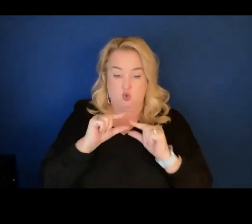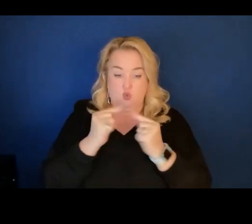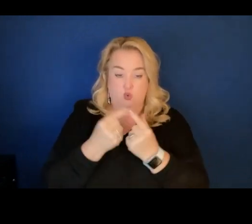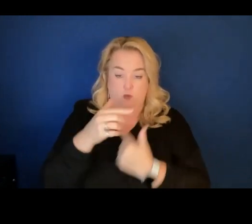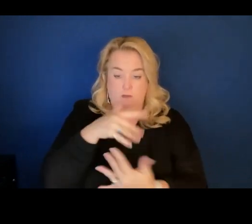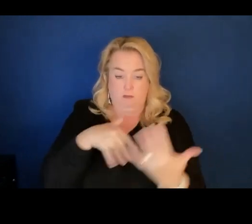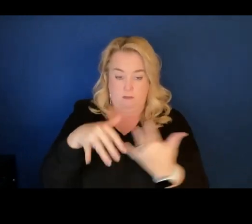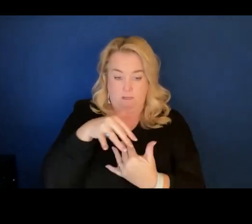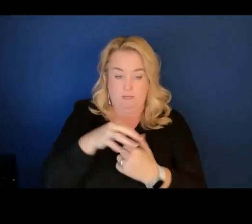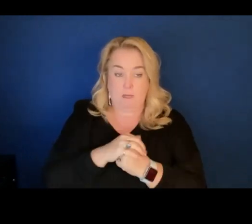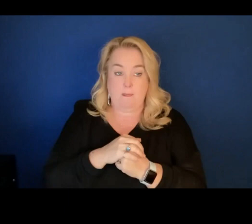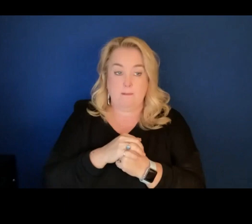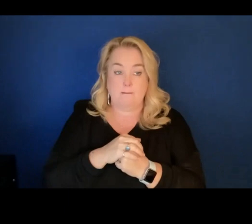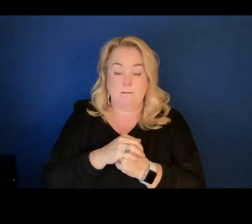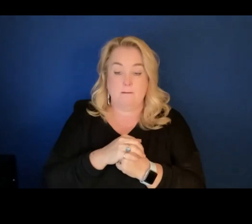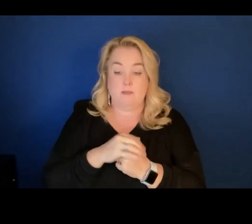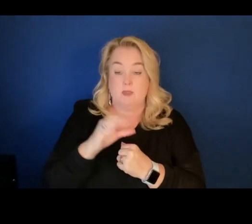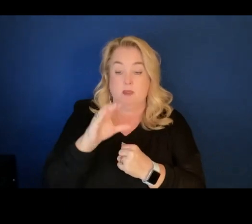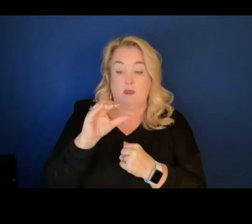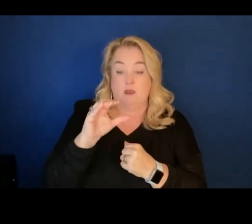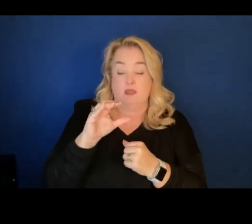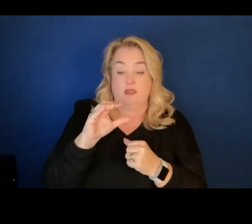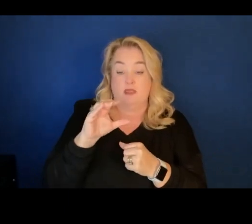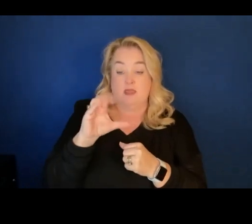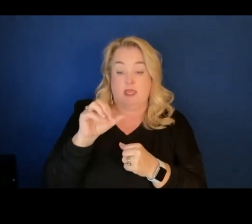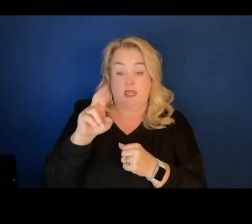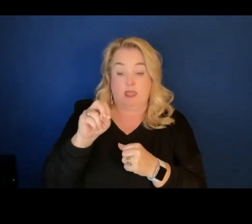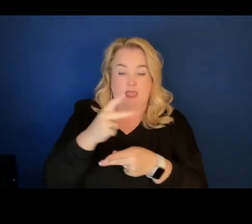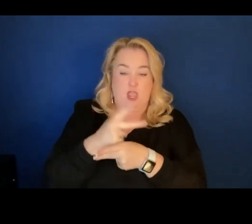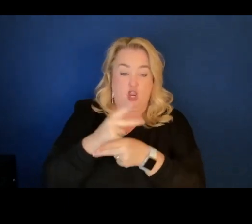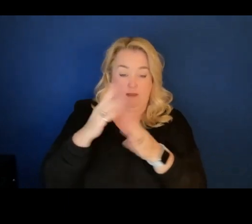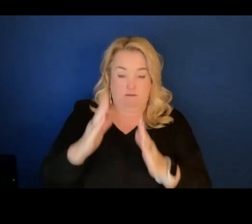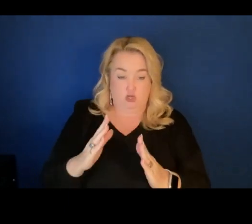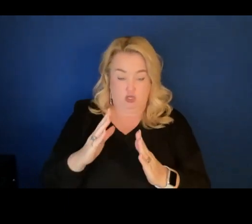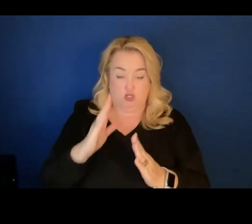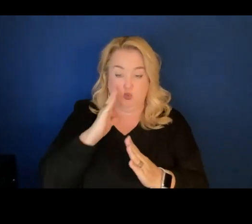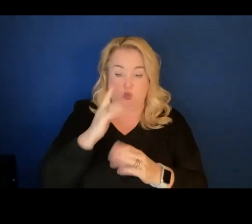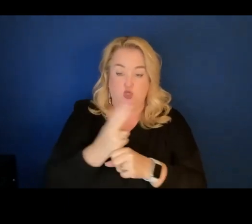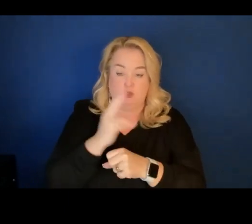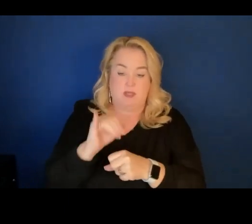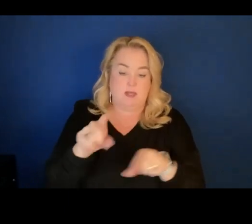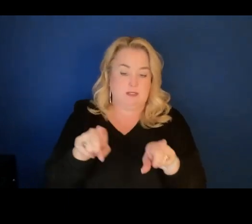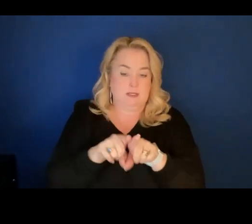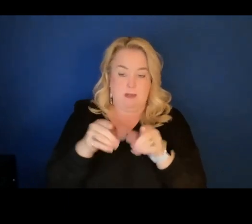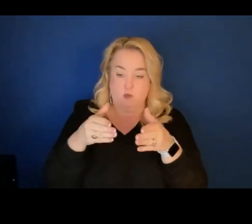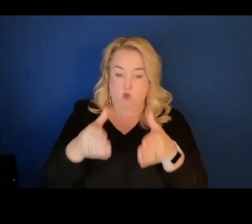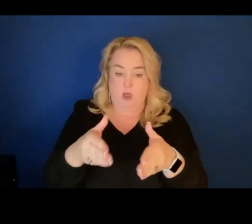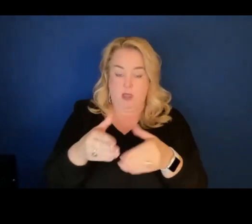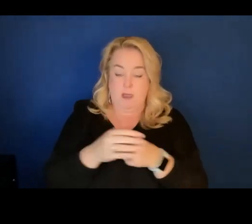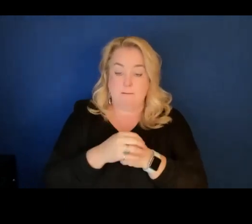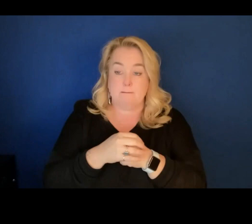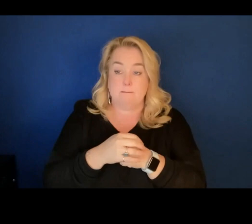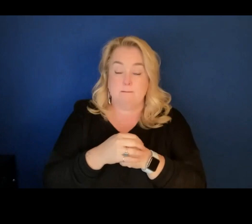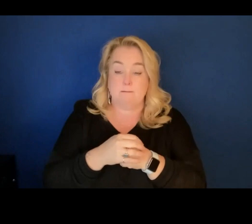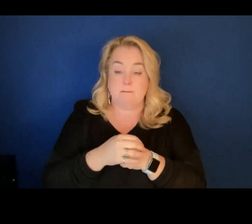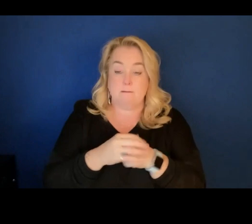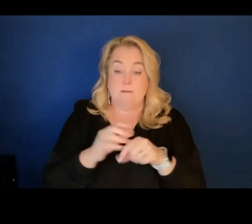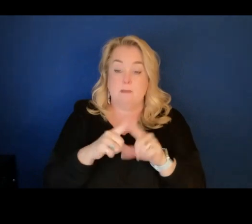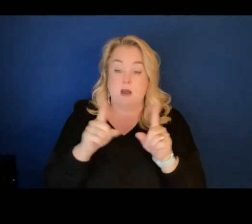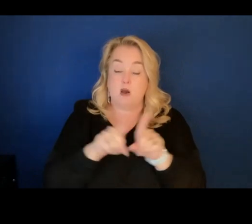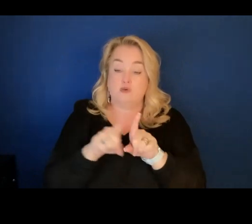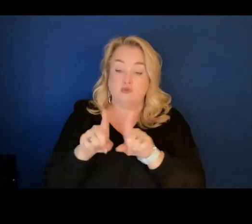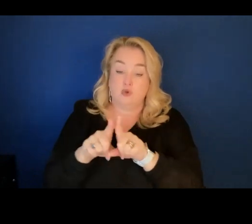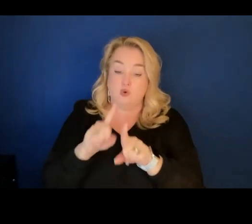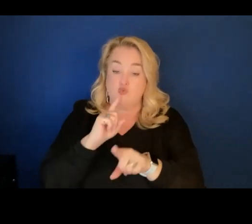setting. The caregivers use that time in similar ways to our in-home respite caregiving clients, but they also